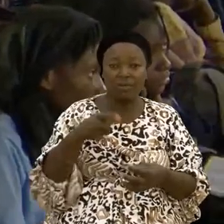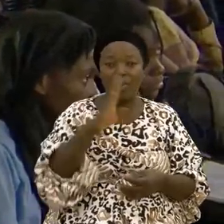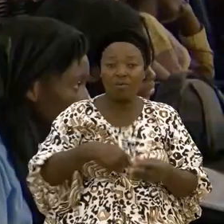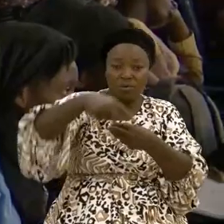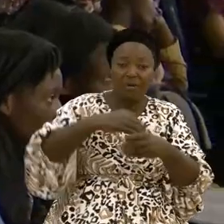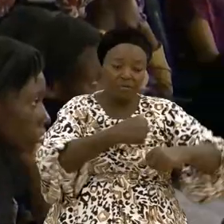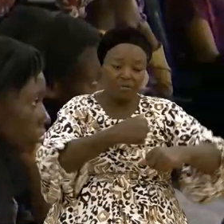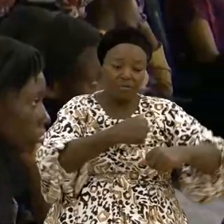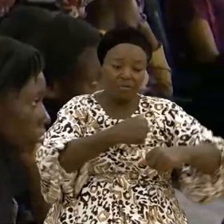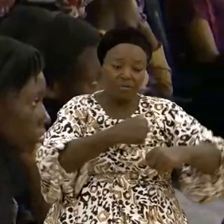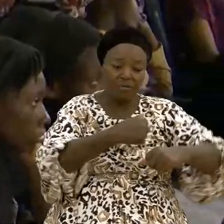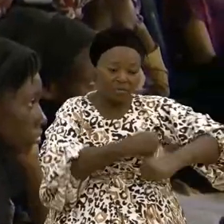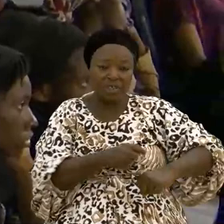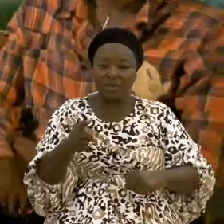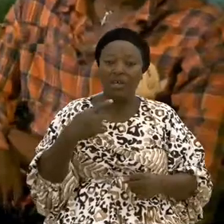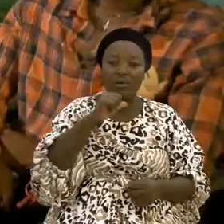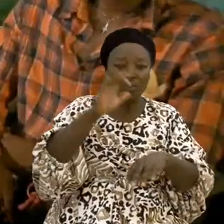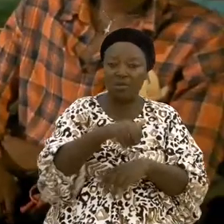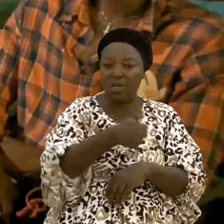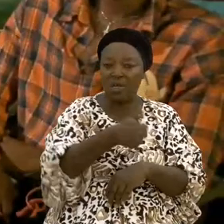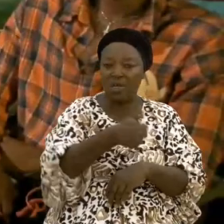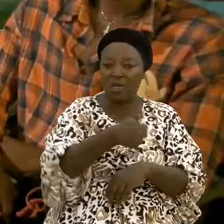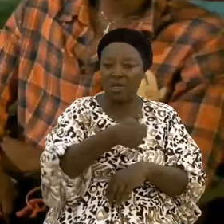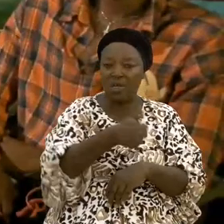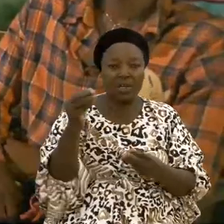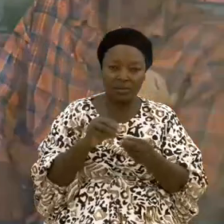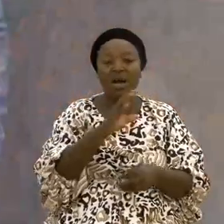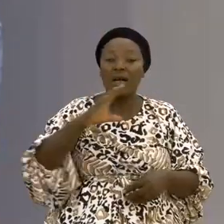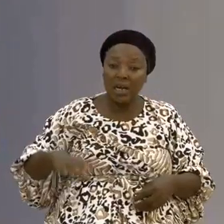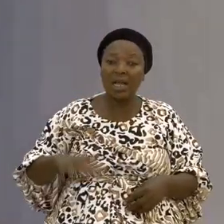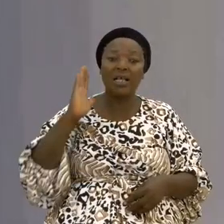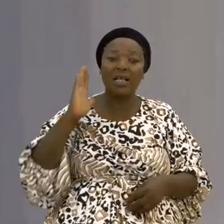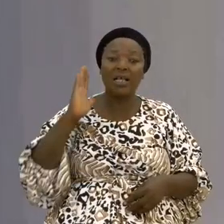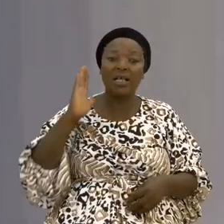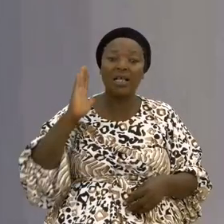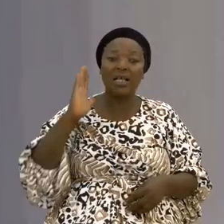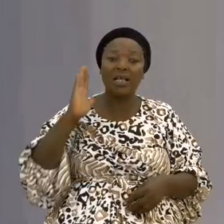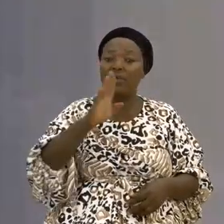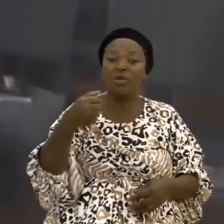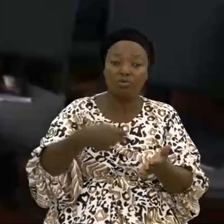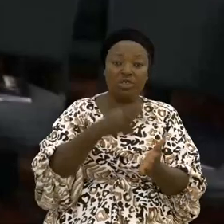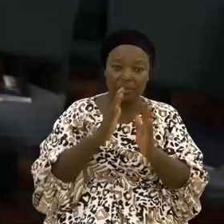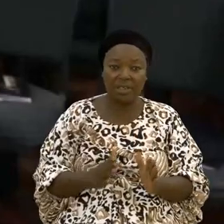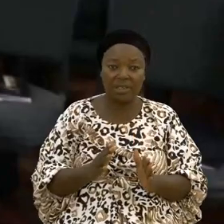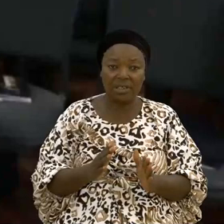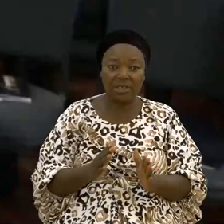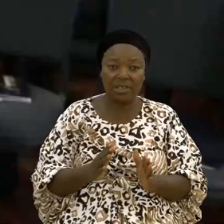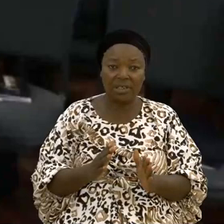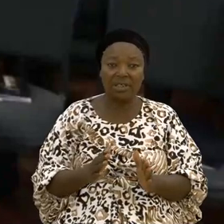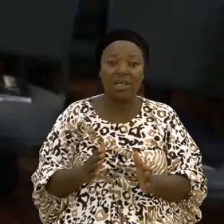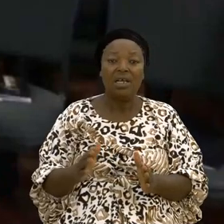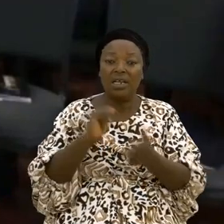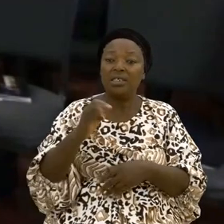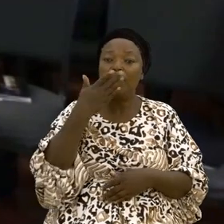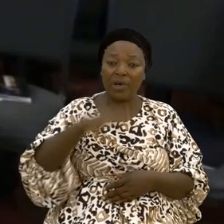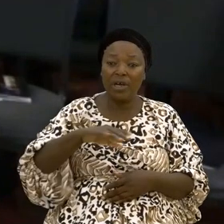protect you. He will not touch you anymore. Christ will be your shepherd. That evil one will